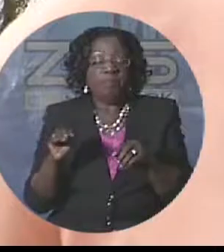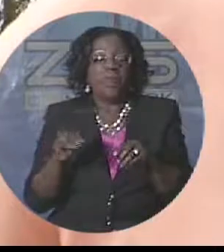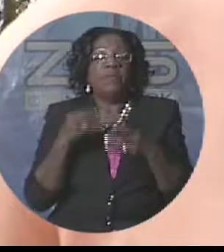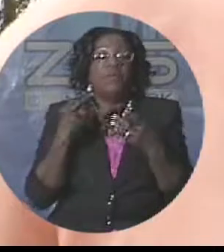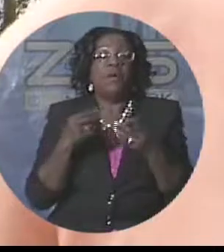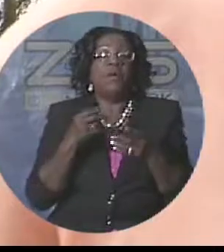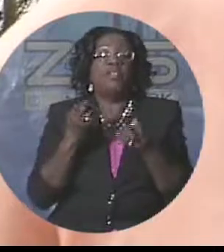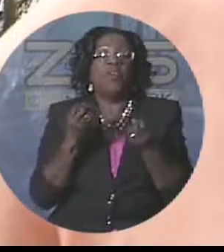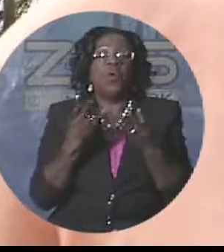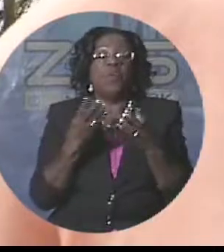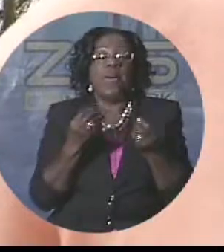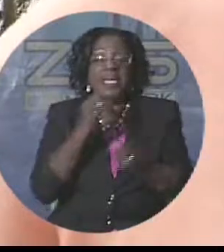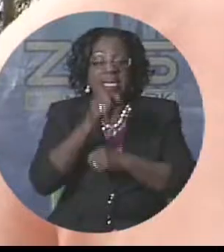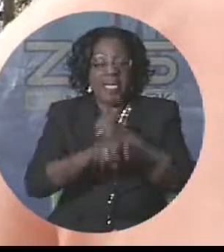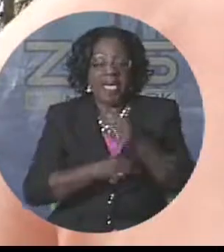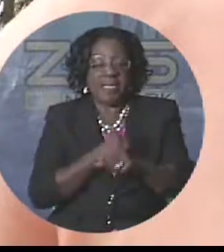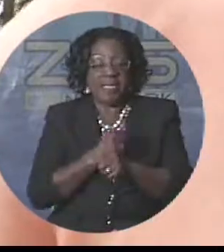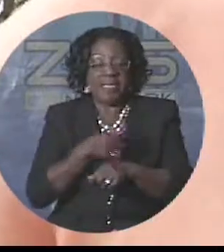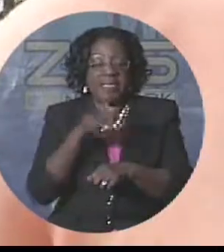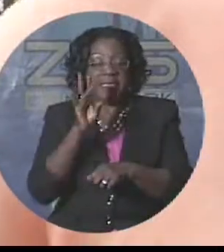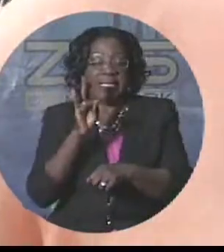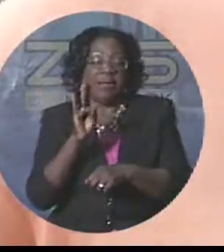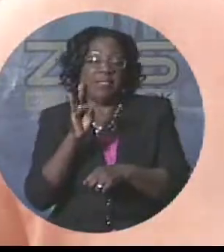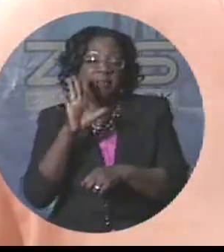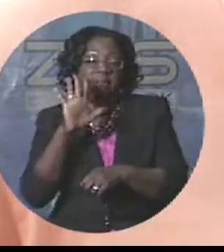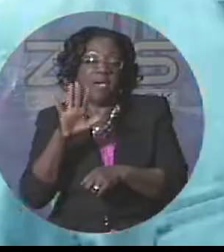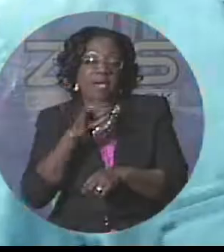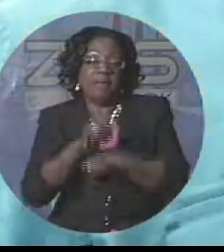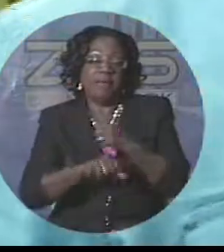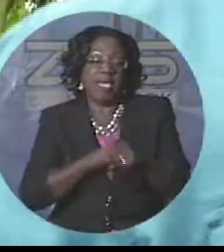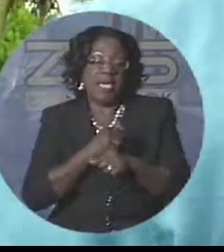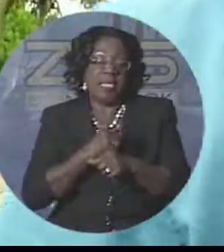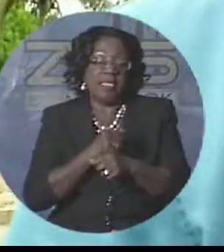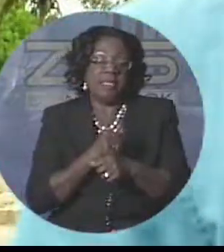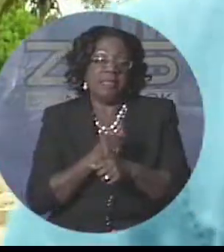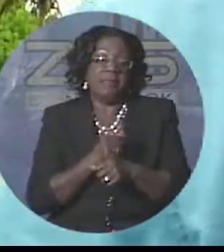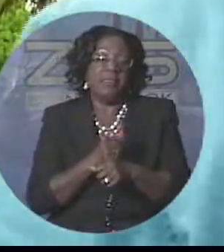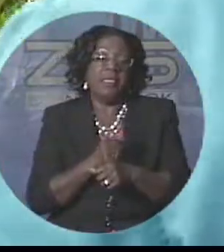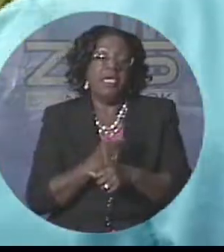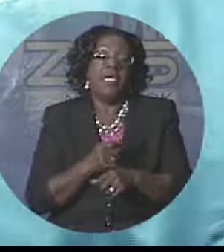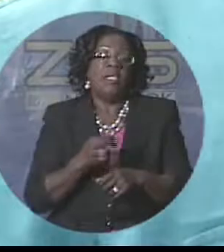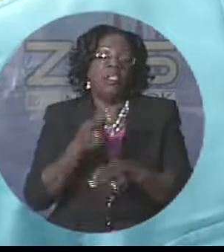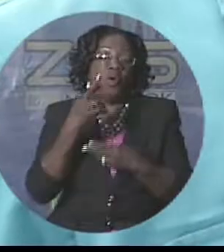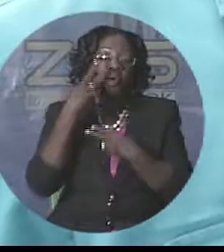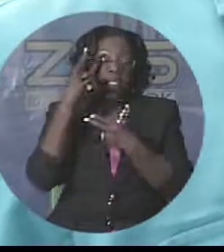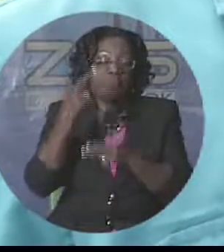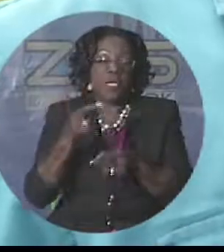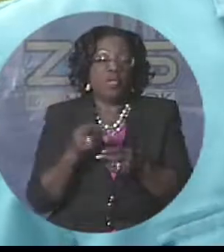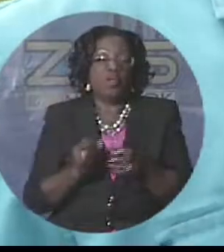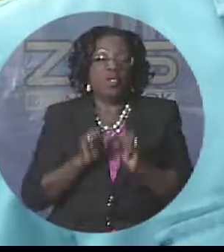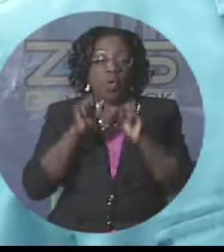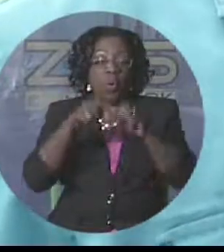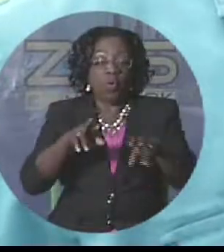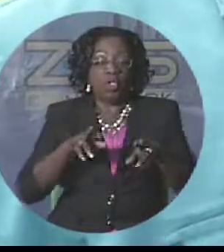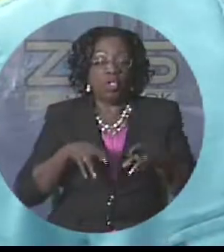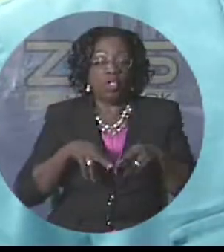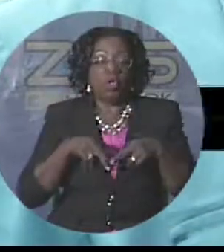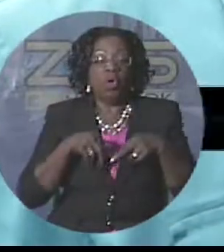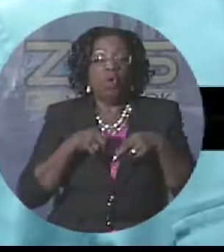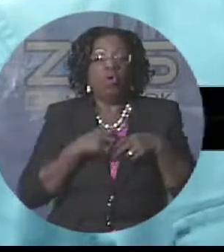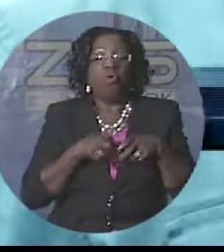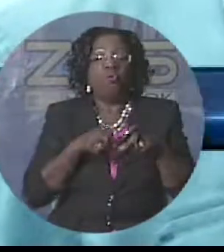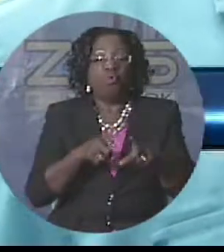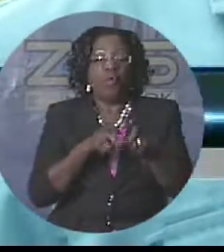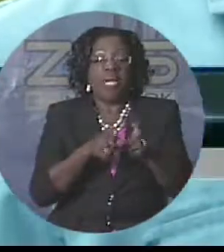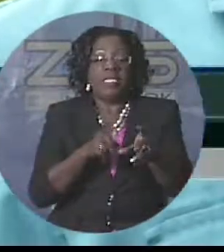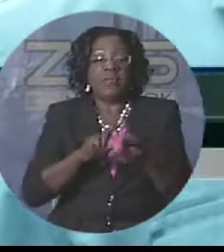of professionalism that they bring to sailing. We ought to take our hats off to them. We expect Ocean Race to start off the sailing on Saturday. So on Saturday